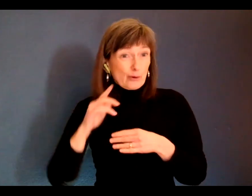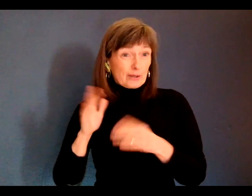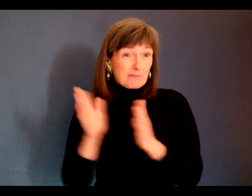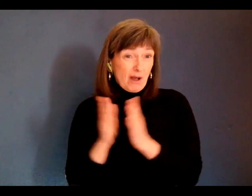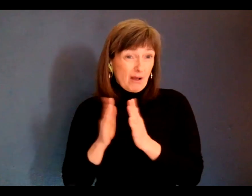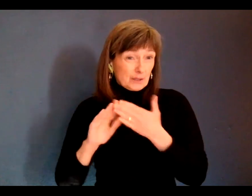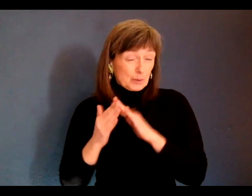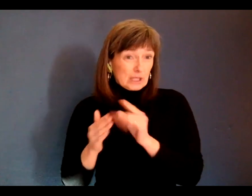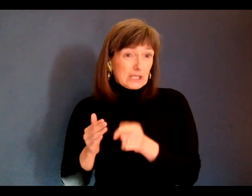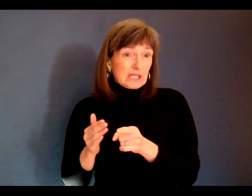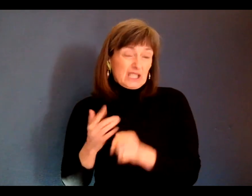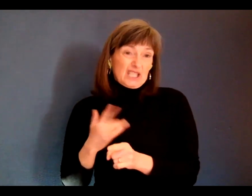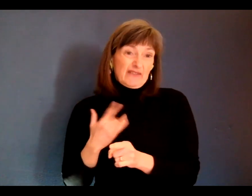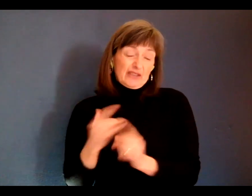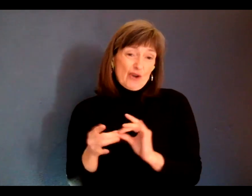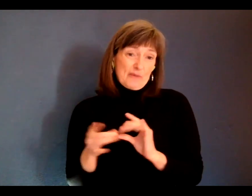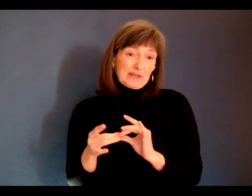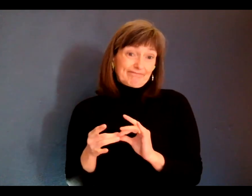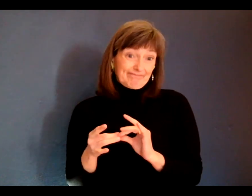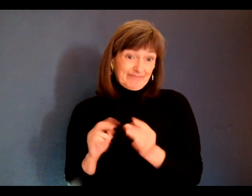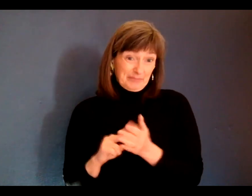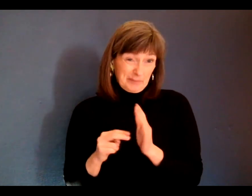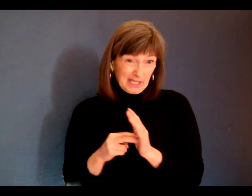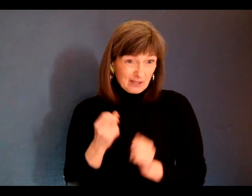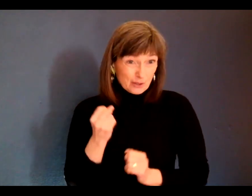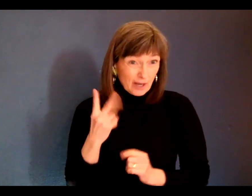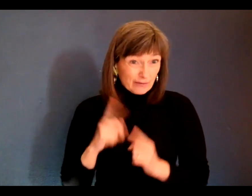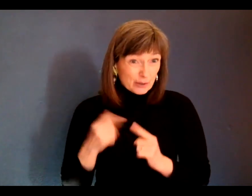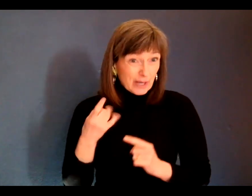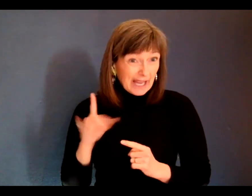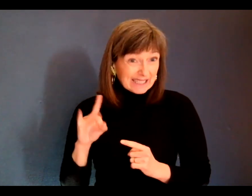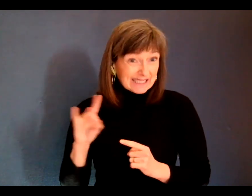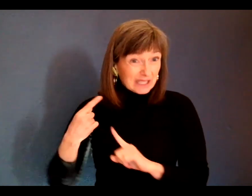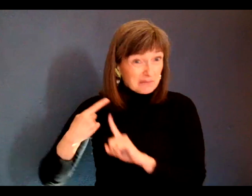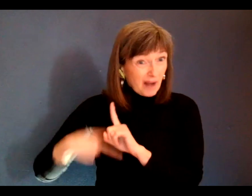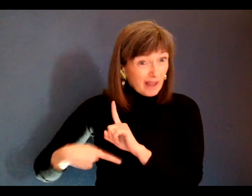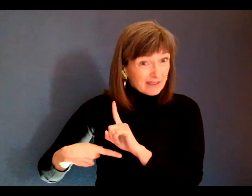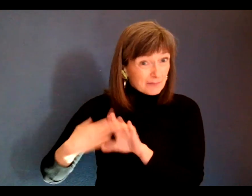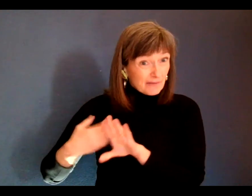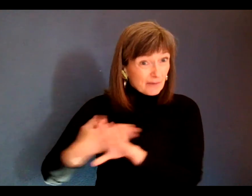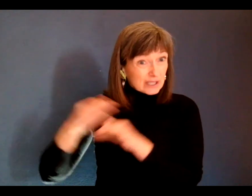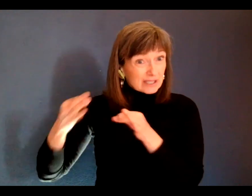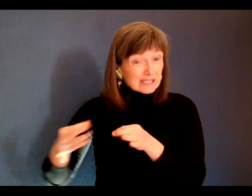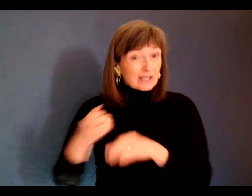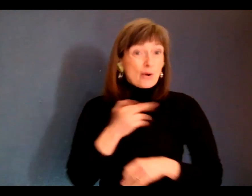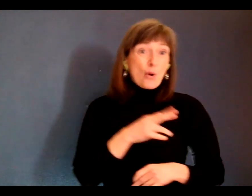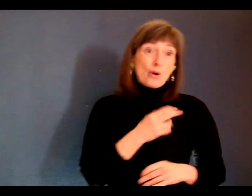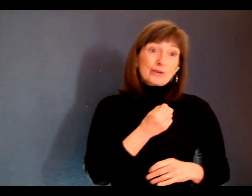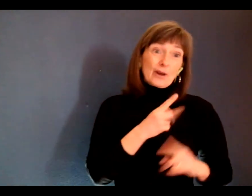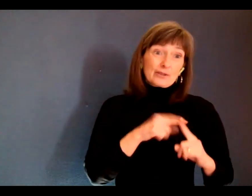Labrador. He commented, so could it take 12 to 18 months or 12 to 18